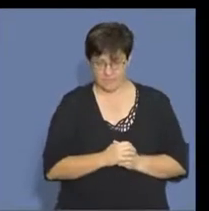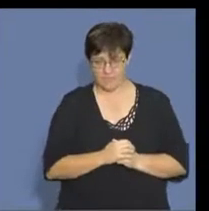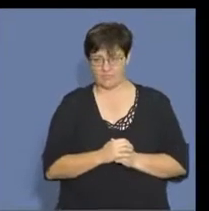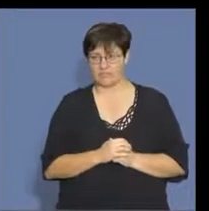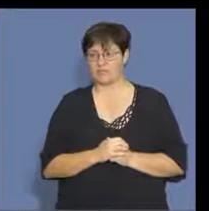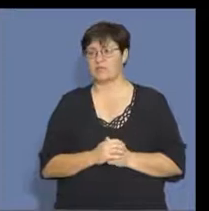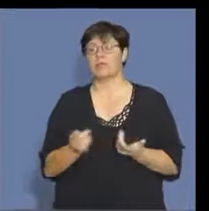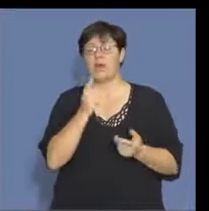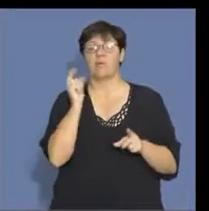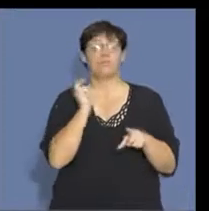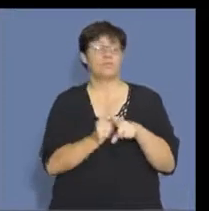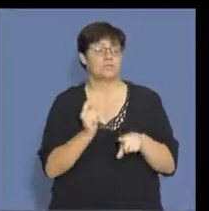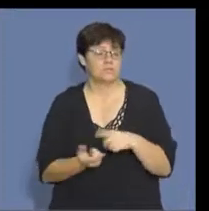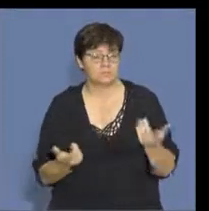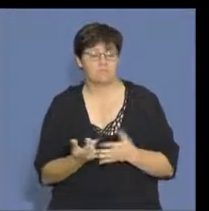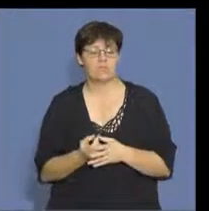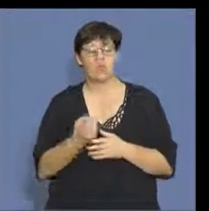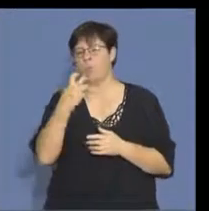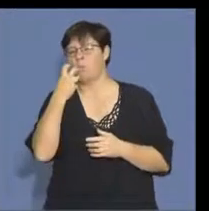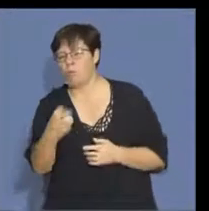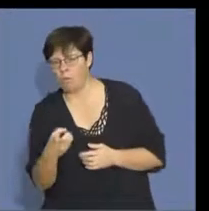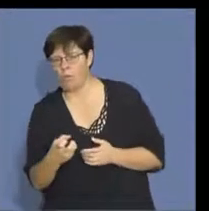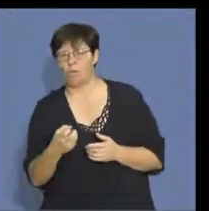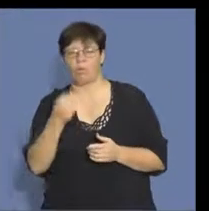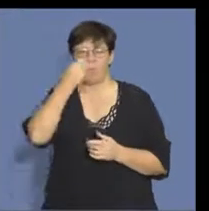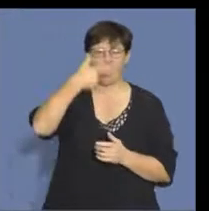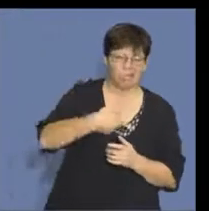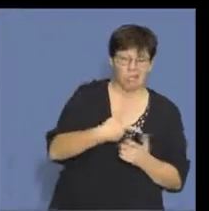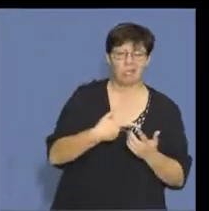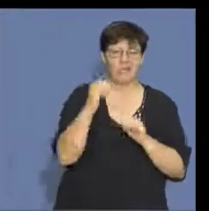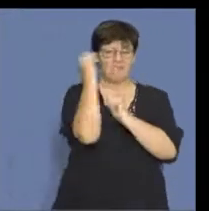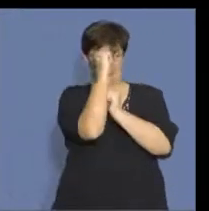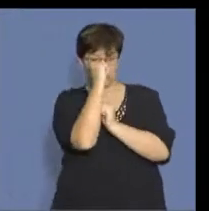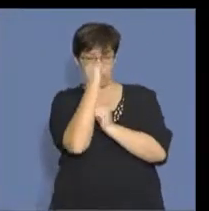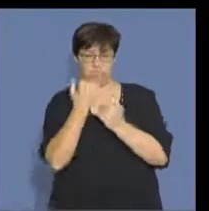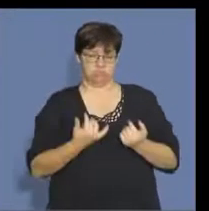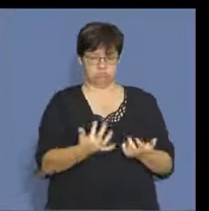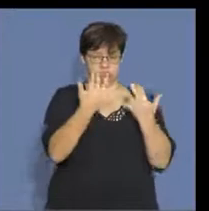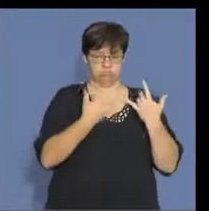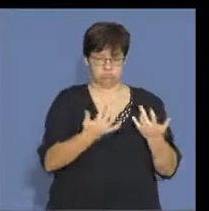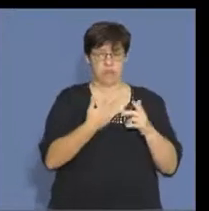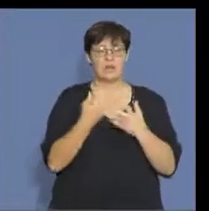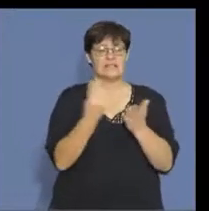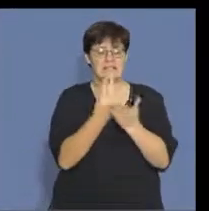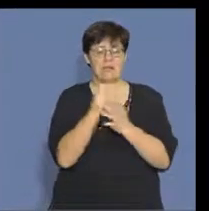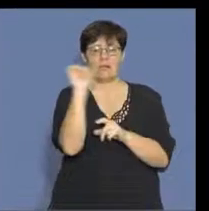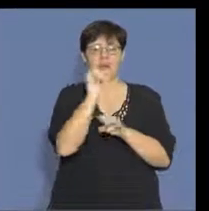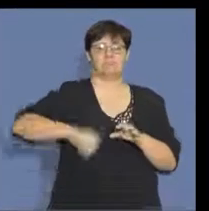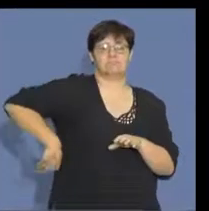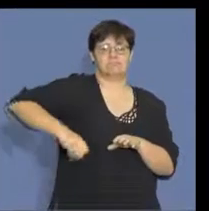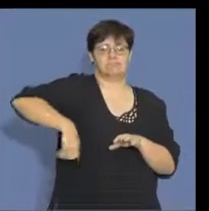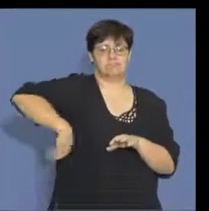the burning of wood, fossil fuels by factories, and auto emissions, so the emissions from